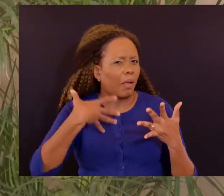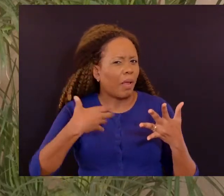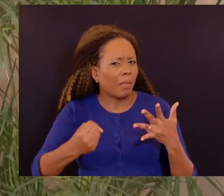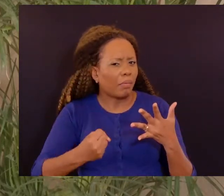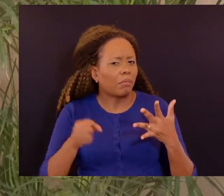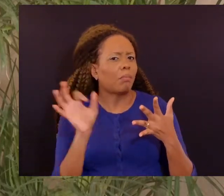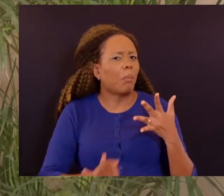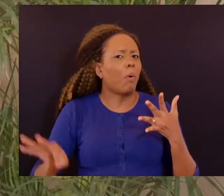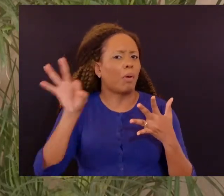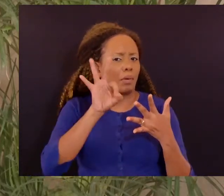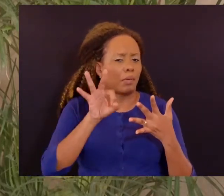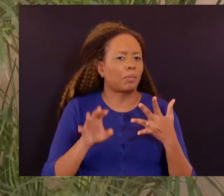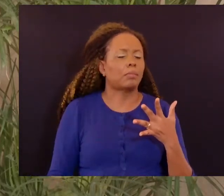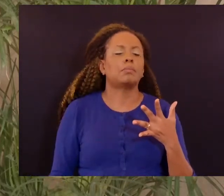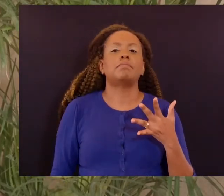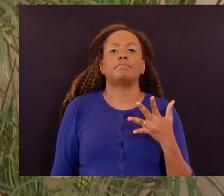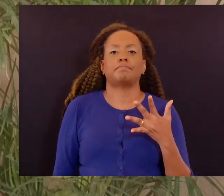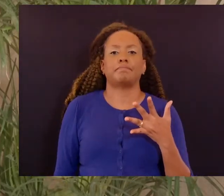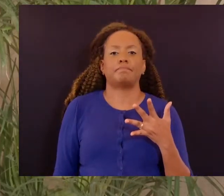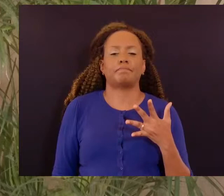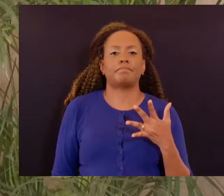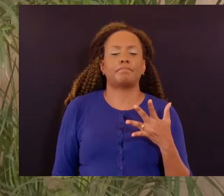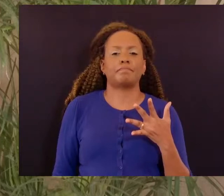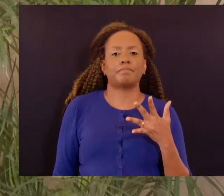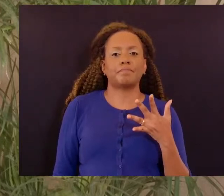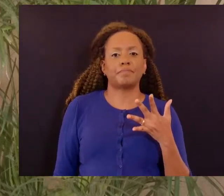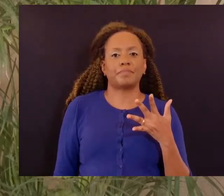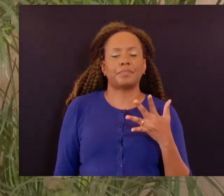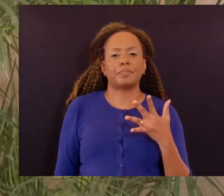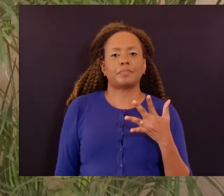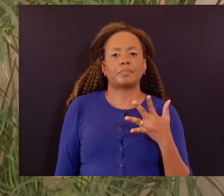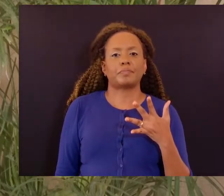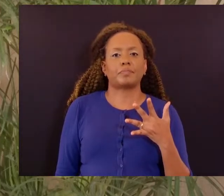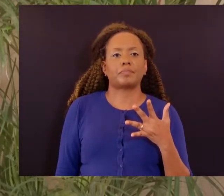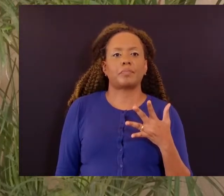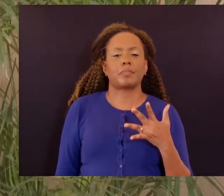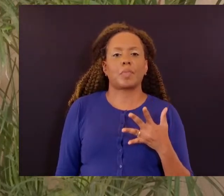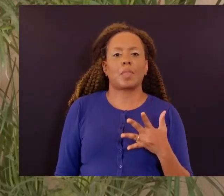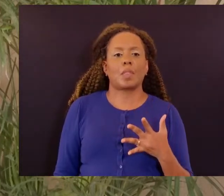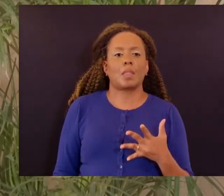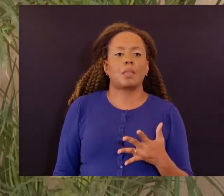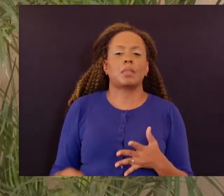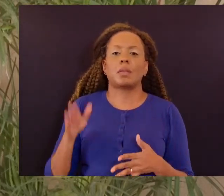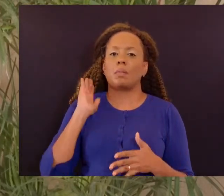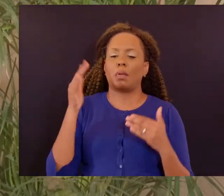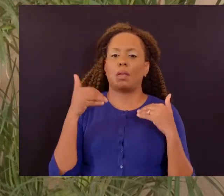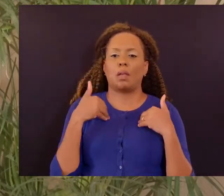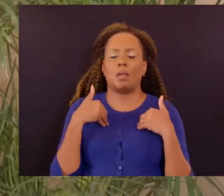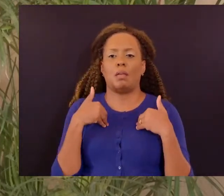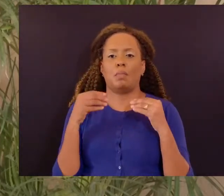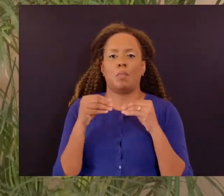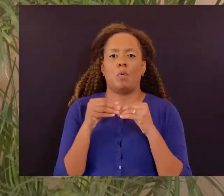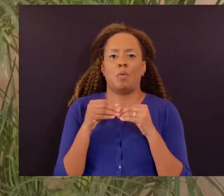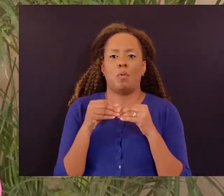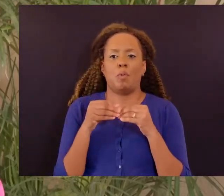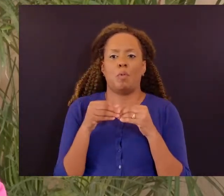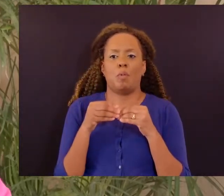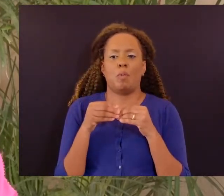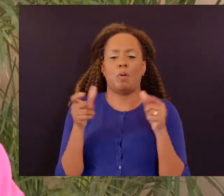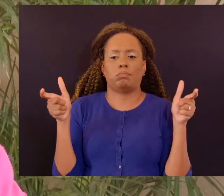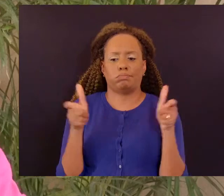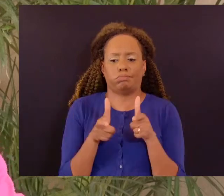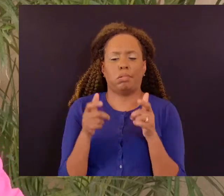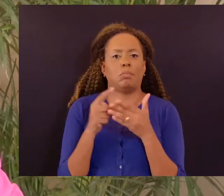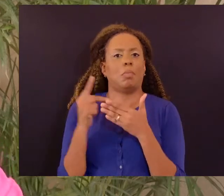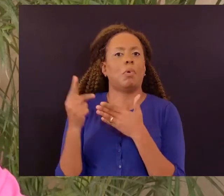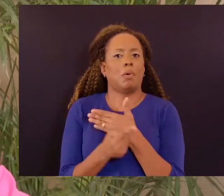critical. So we are going to give them a smaller program that is going to have a focus on